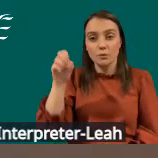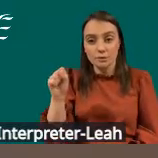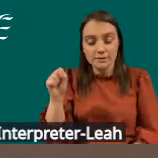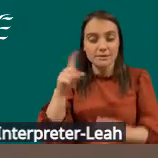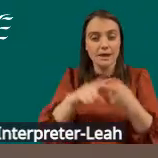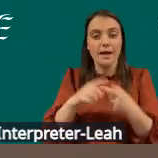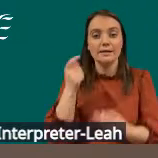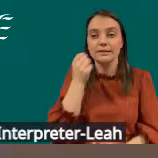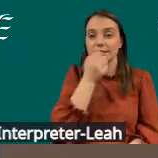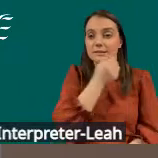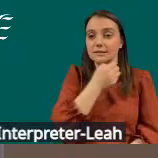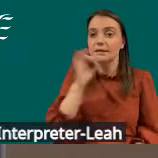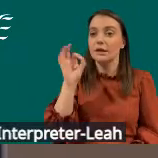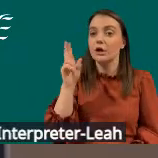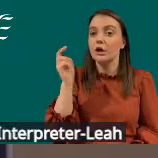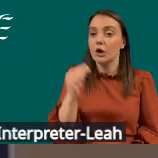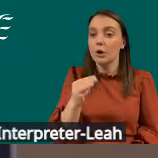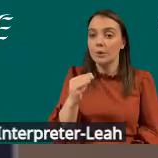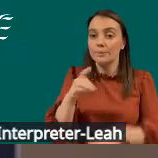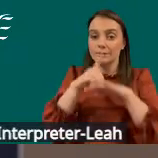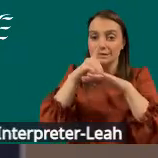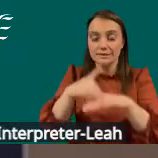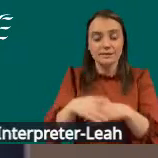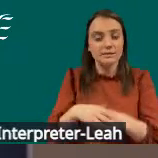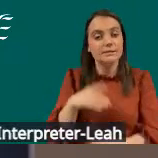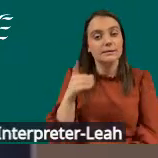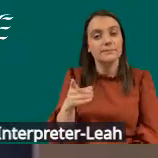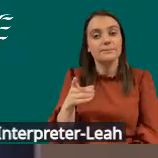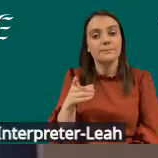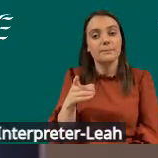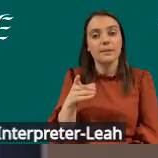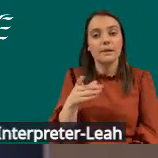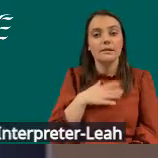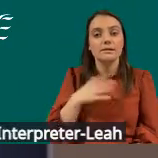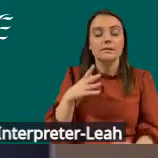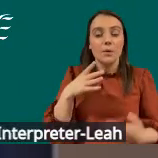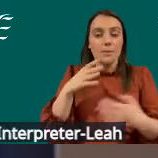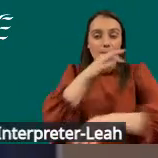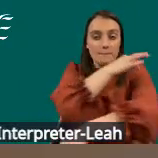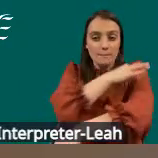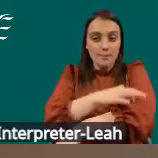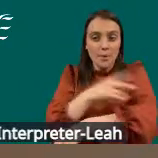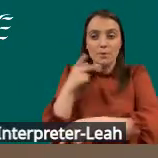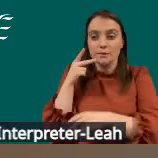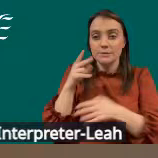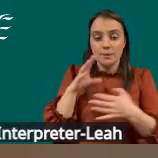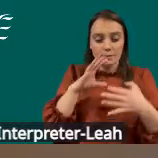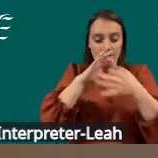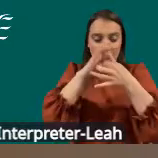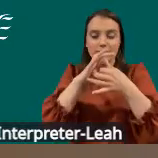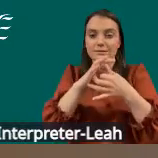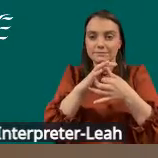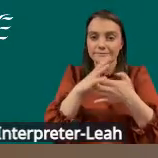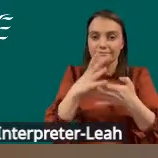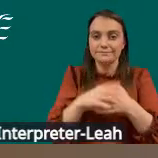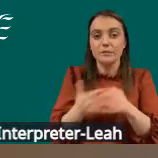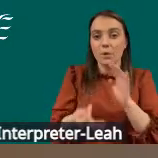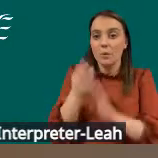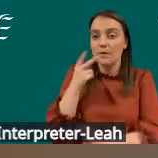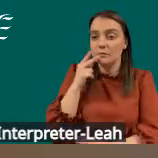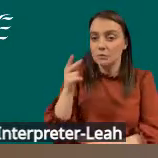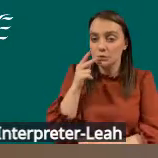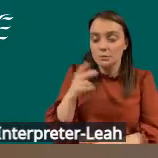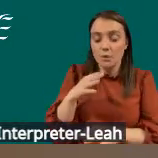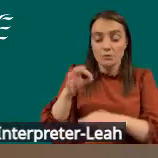The interplay between smoking and bone health is very complex. If you smoke, the risk of